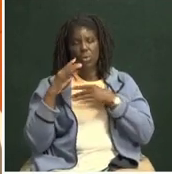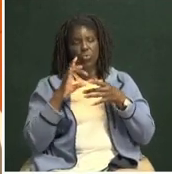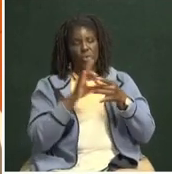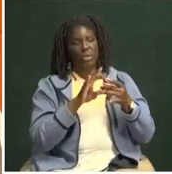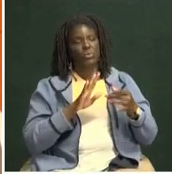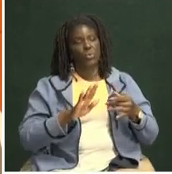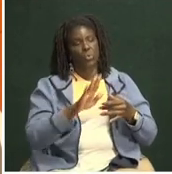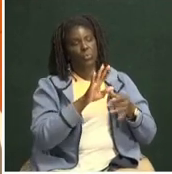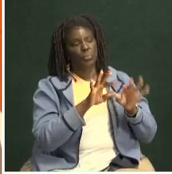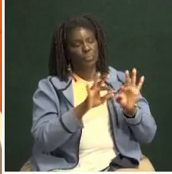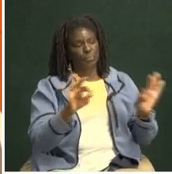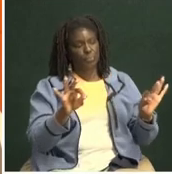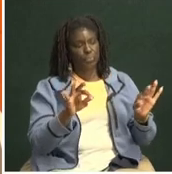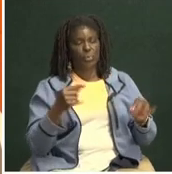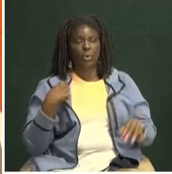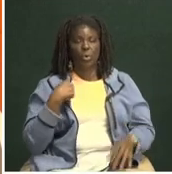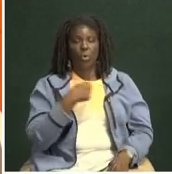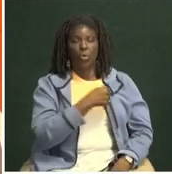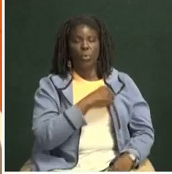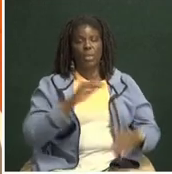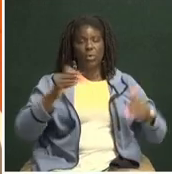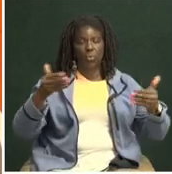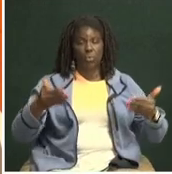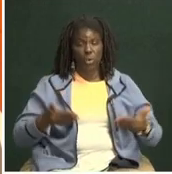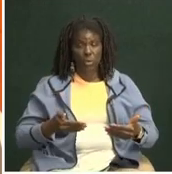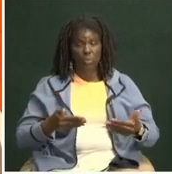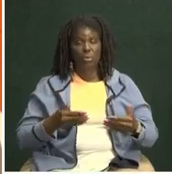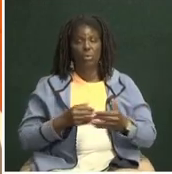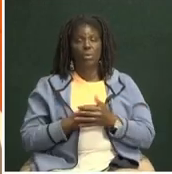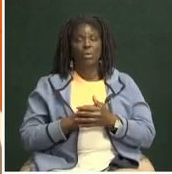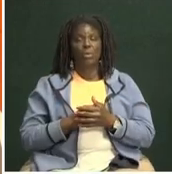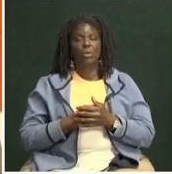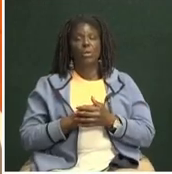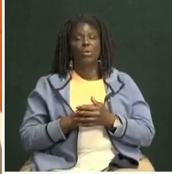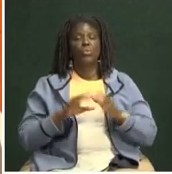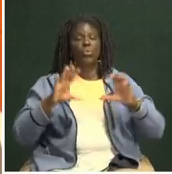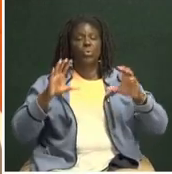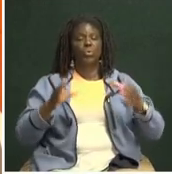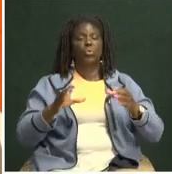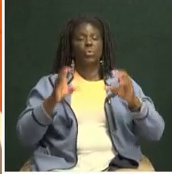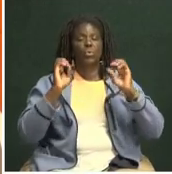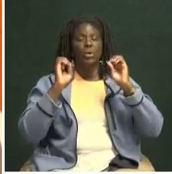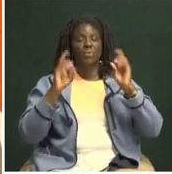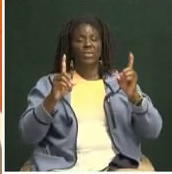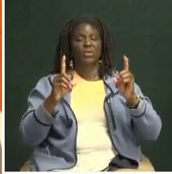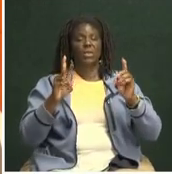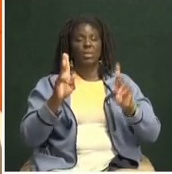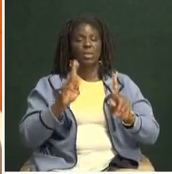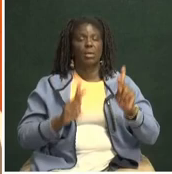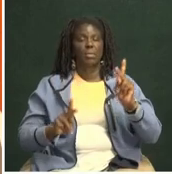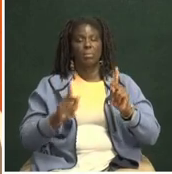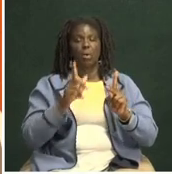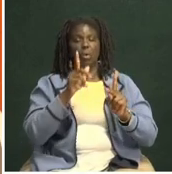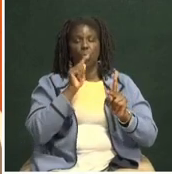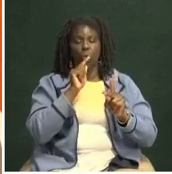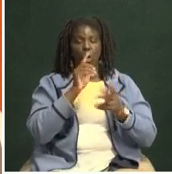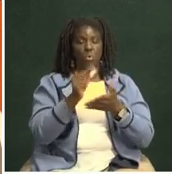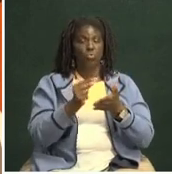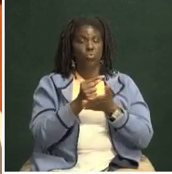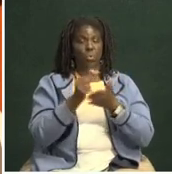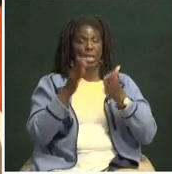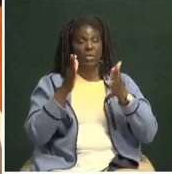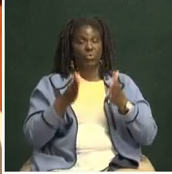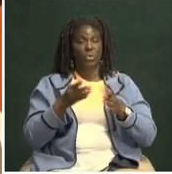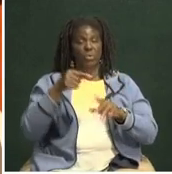pertaining thereto. We welcome you to the company of educated persons who are alumni of